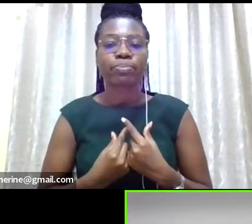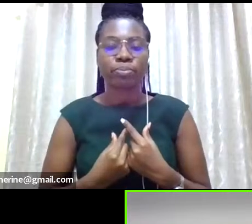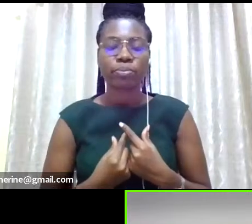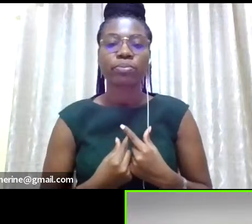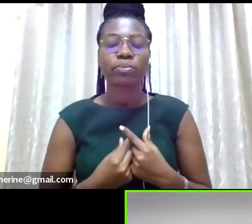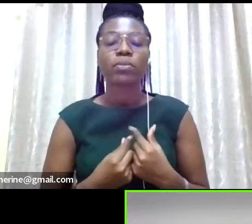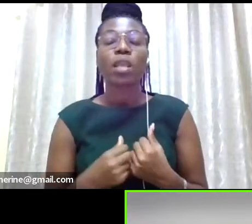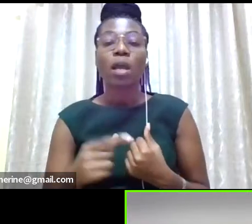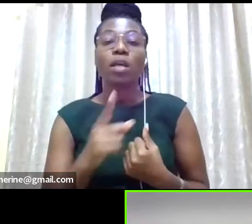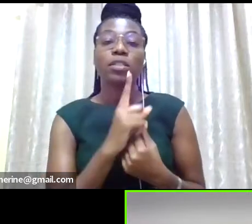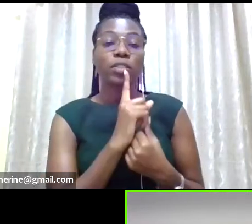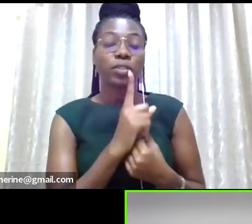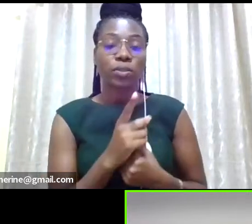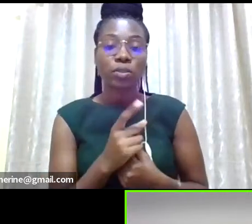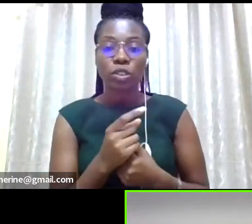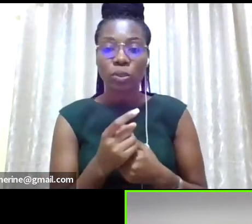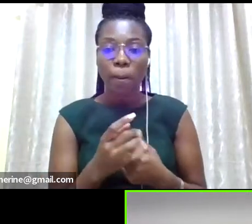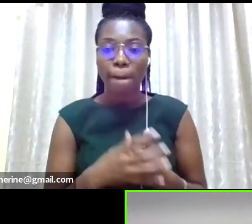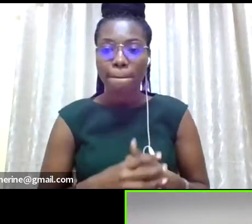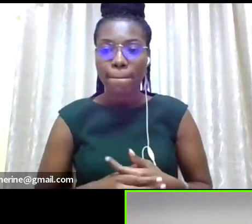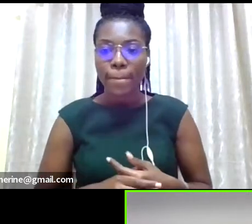So where is this?